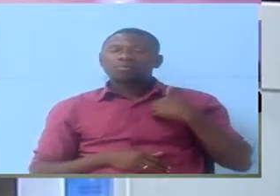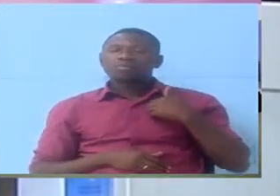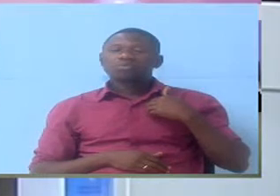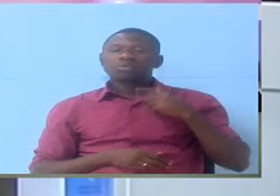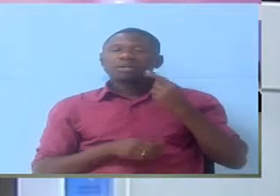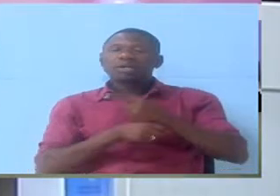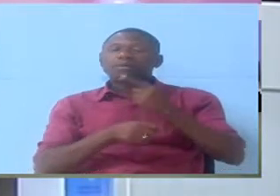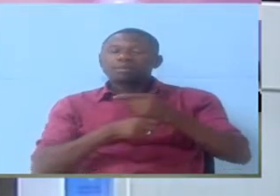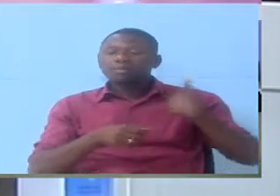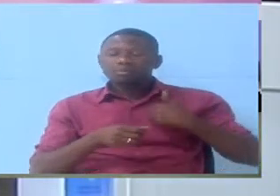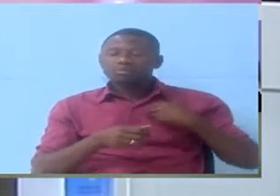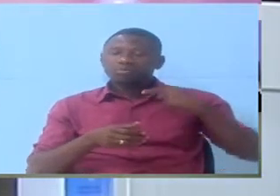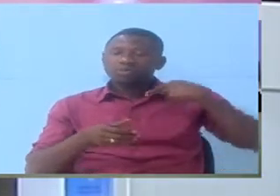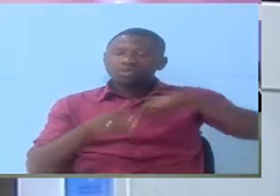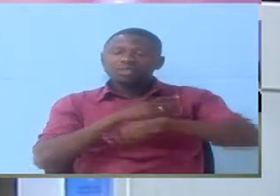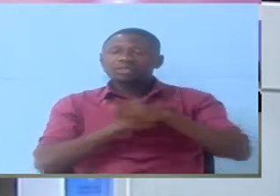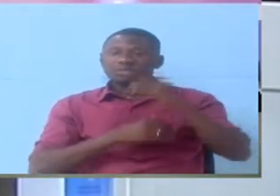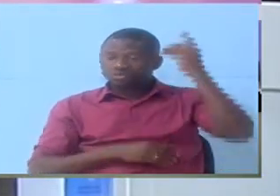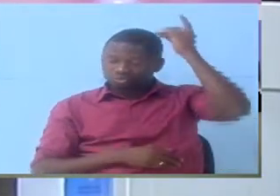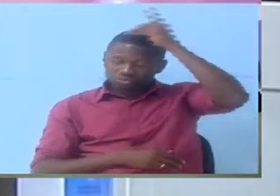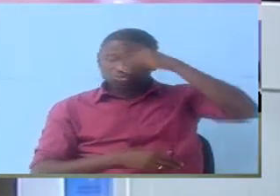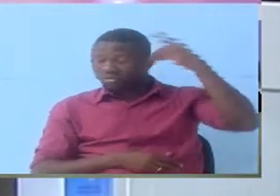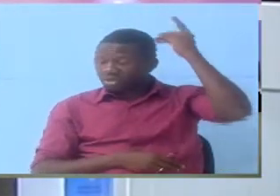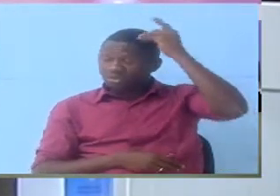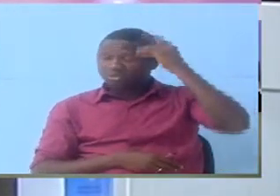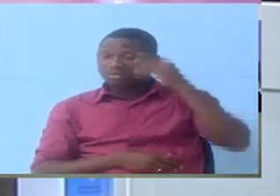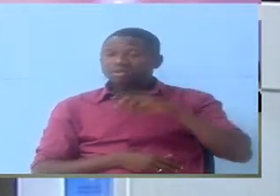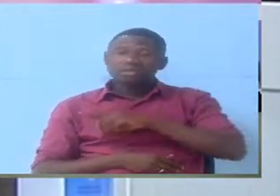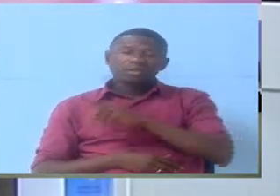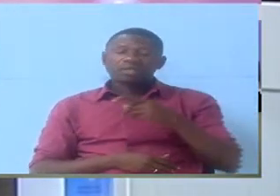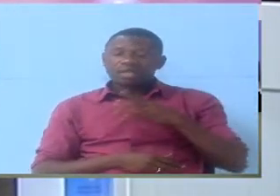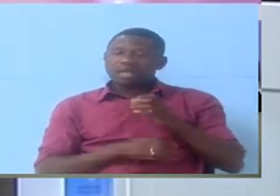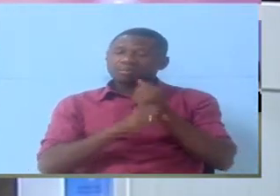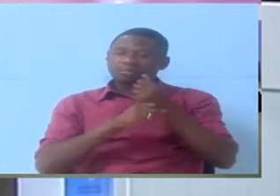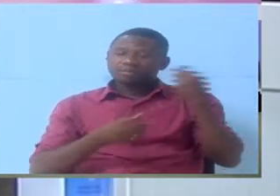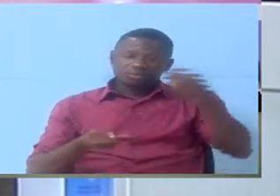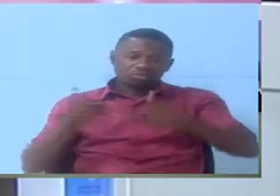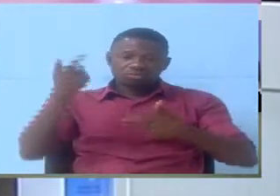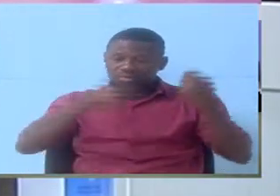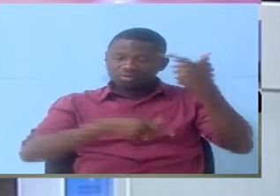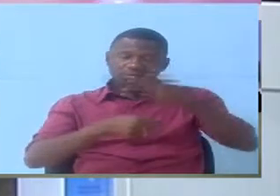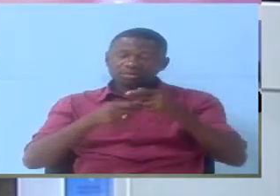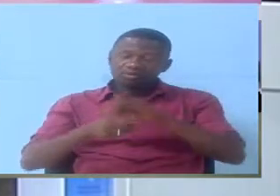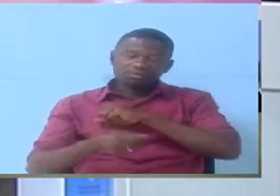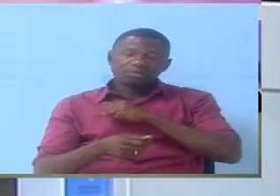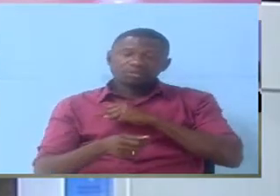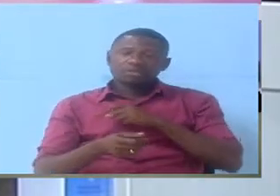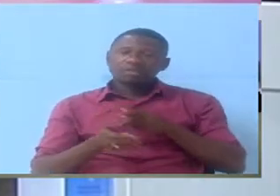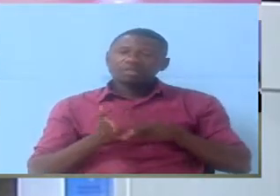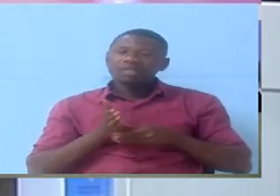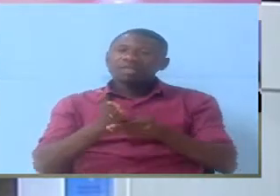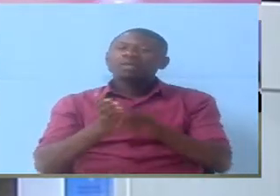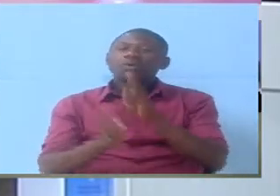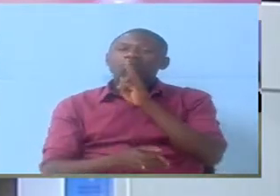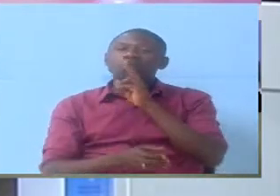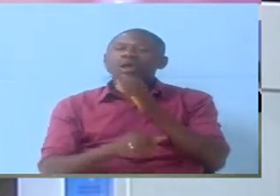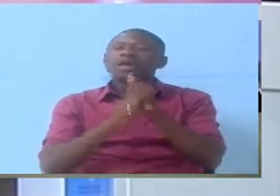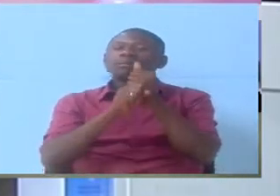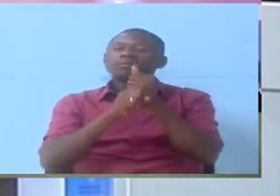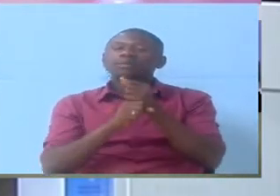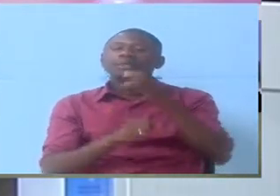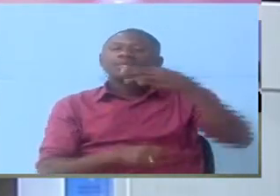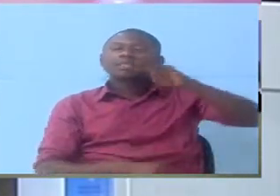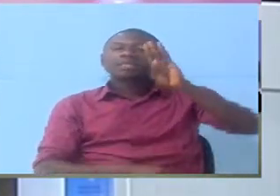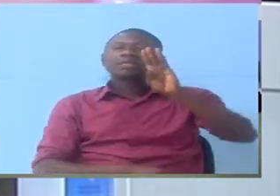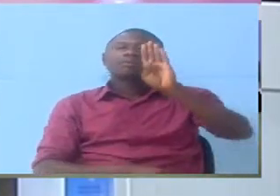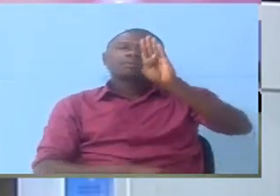Menube Sudan. They contribute among themselves. Yakodo Fainyokang. Led by Tatin Baji. Mayalonko Tatin Baji Nyatonkaya. Because he had already left